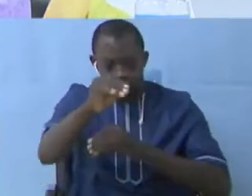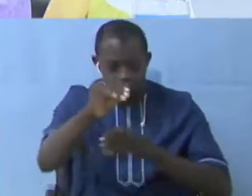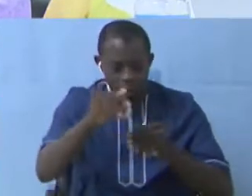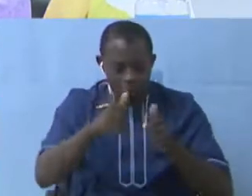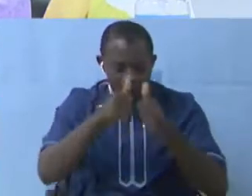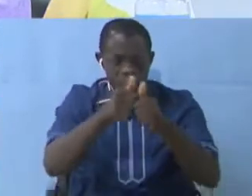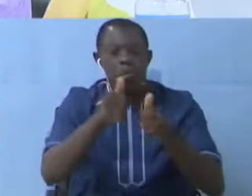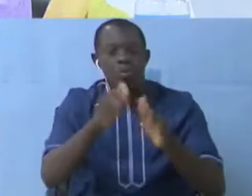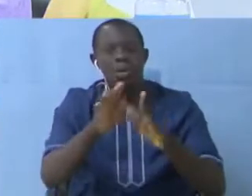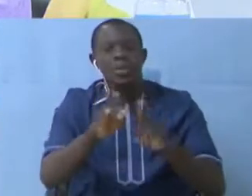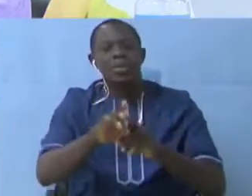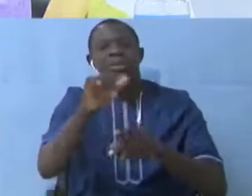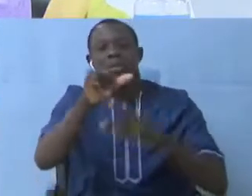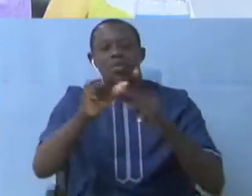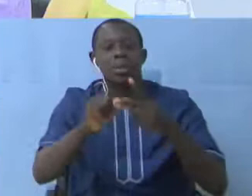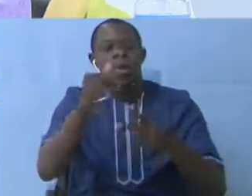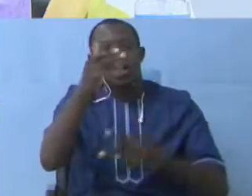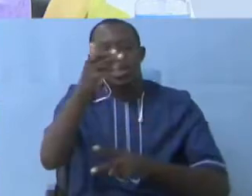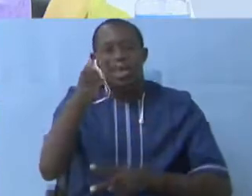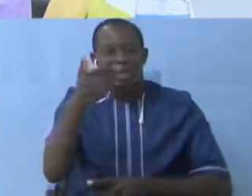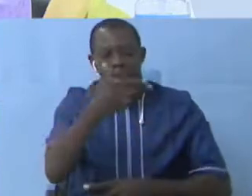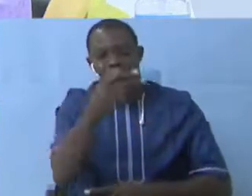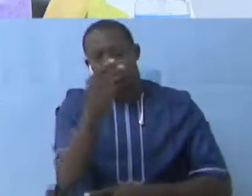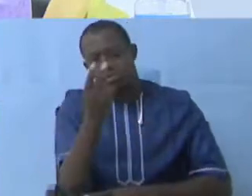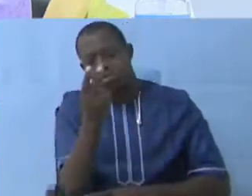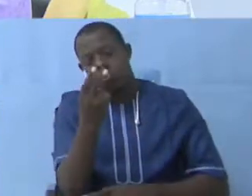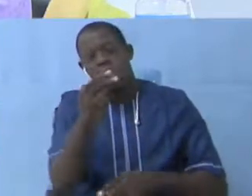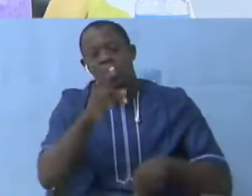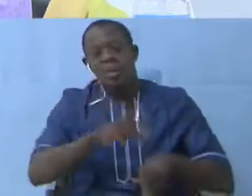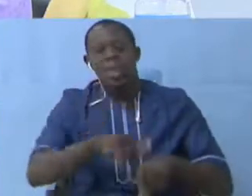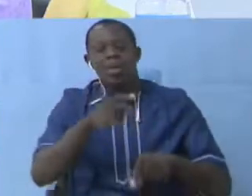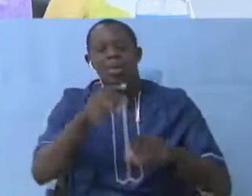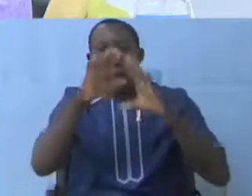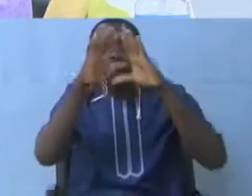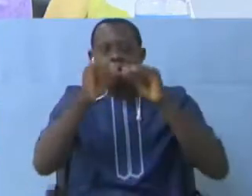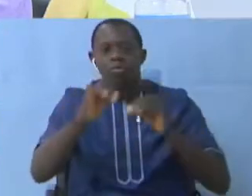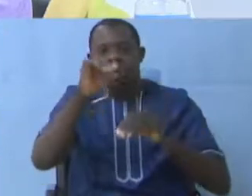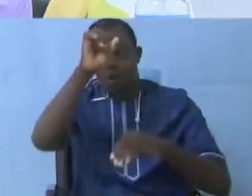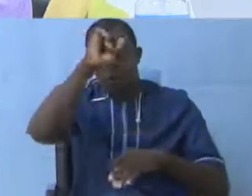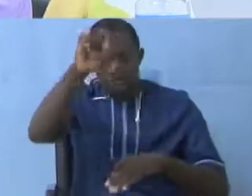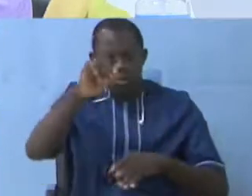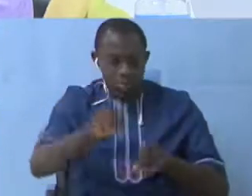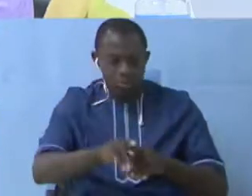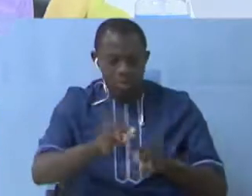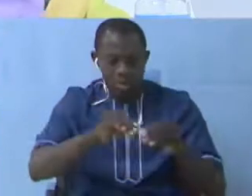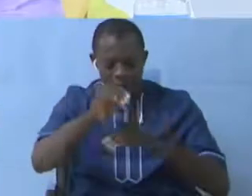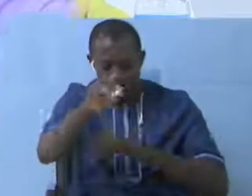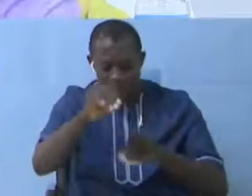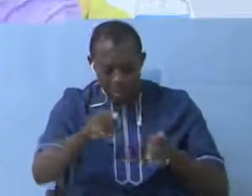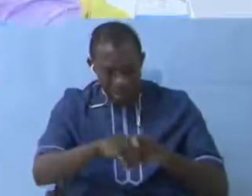section 99(2), the term of the office of the President shall be extended for the same period.